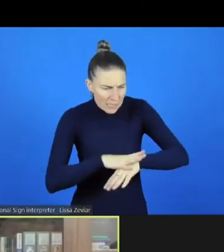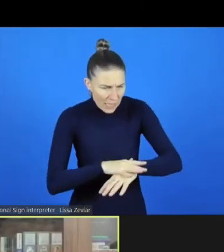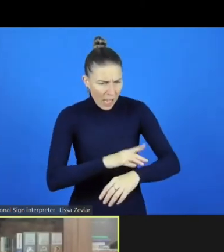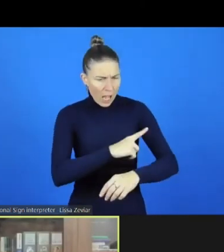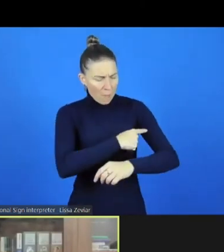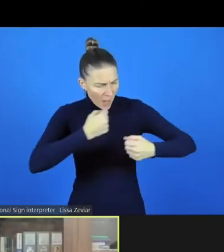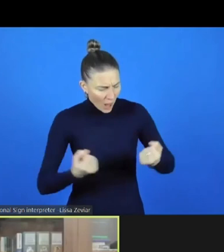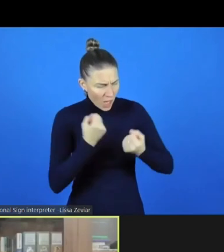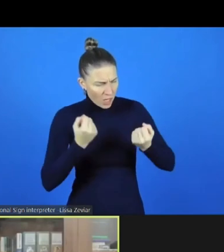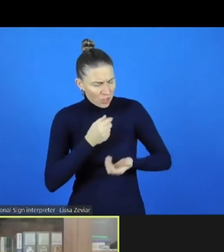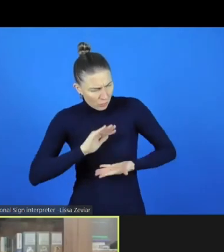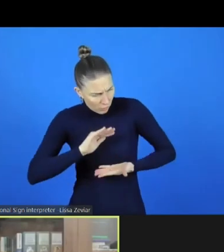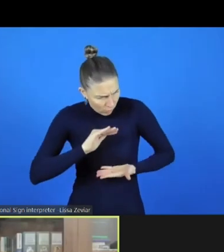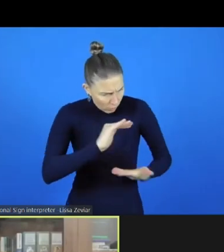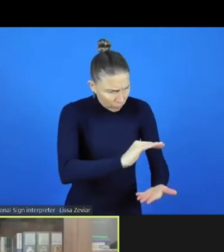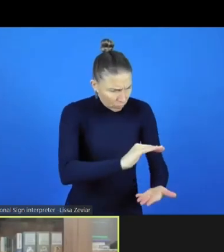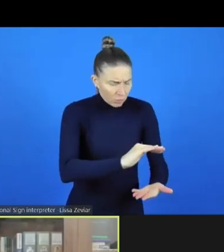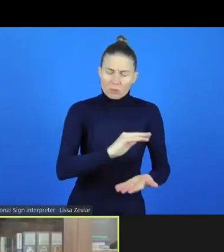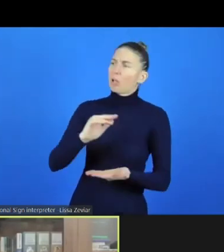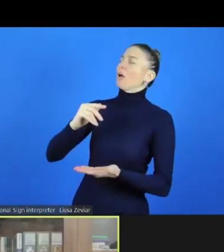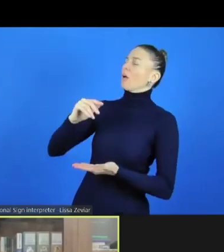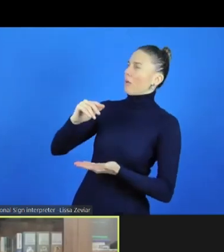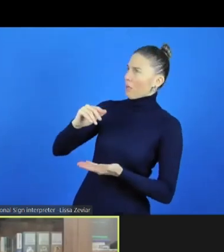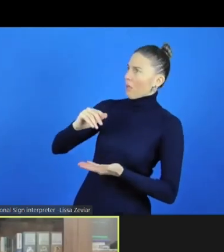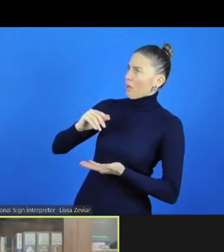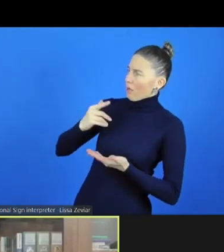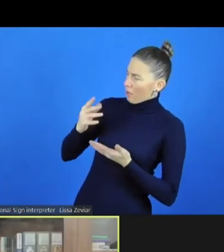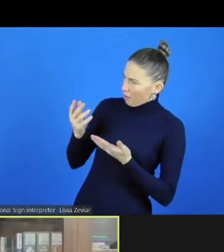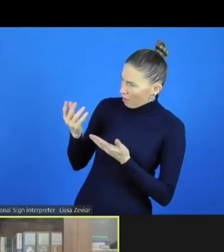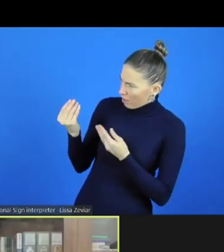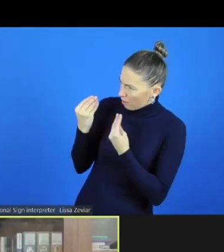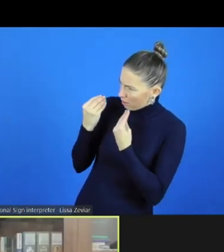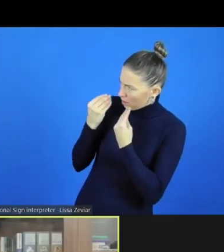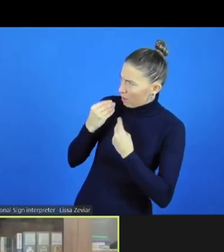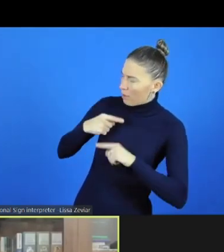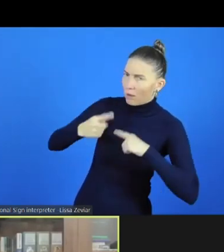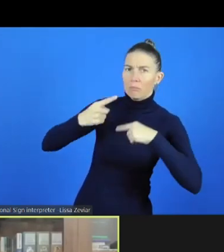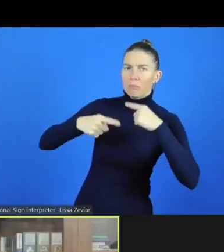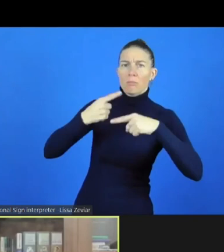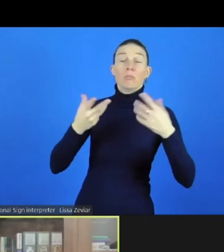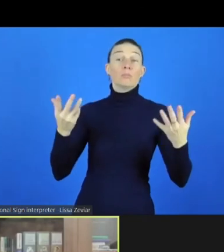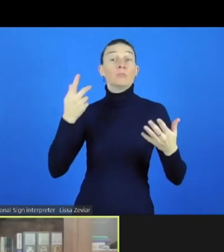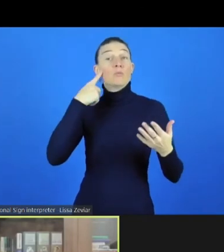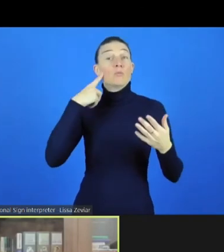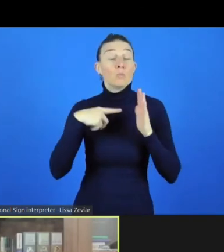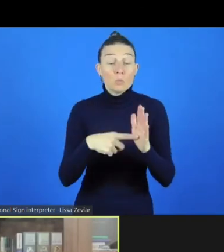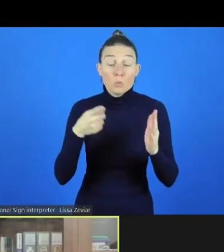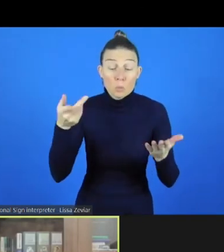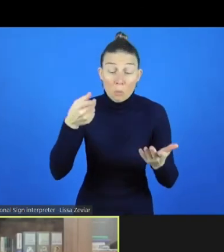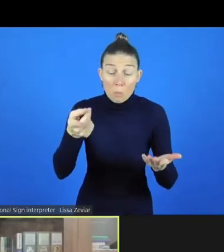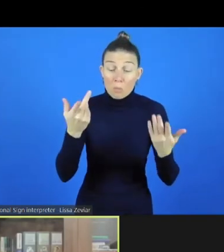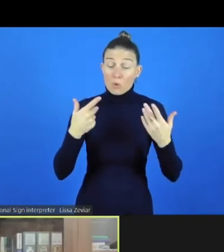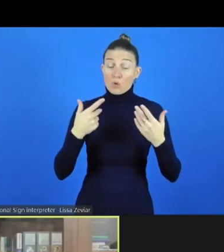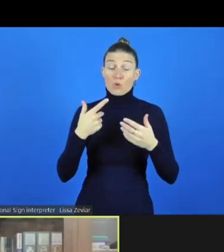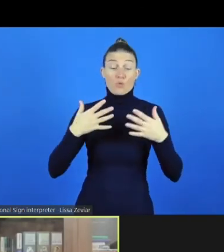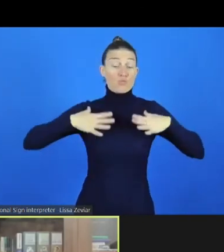be employed in technology sectors. And we've been very successful in employing people in retail, ITS, and BPO opportunities. And the